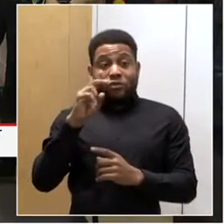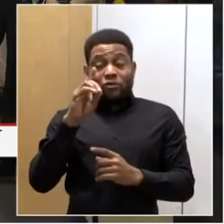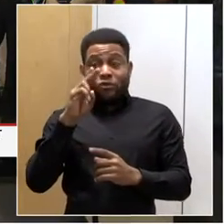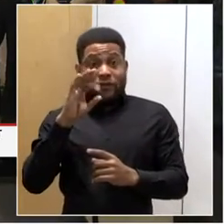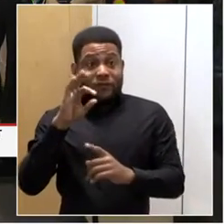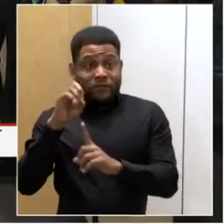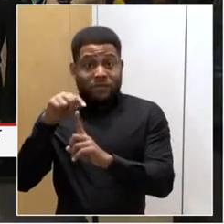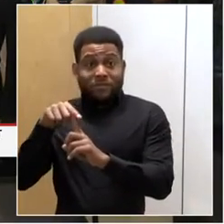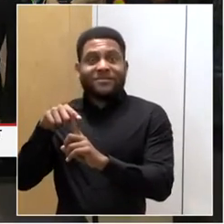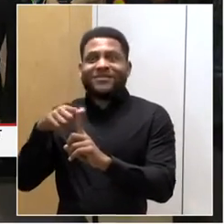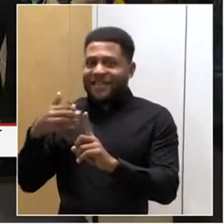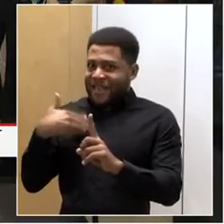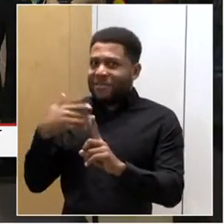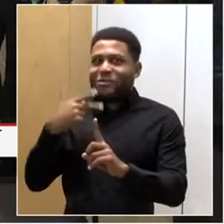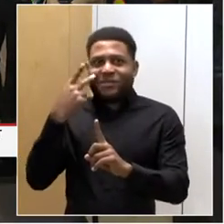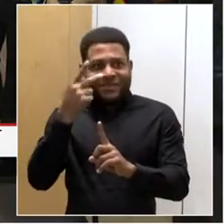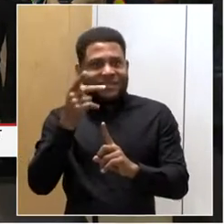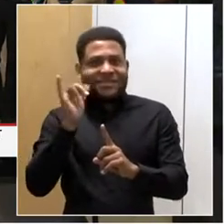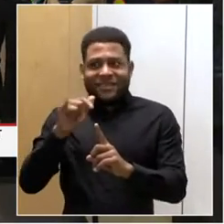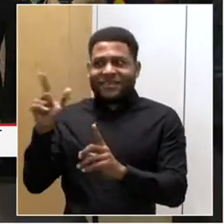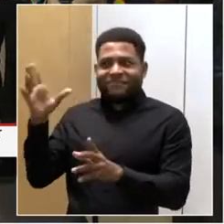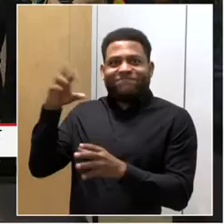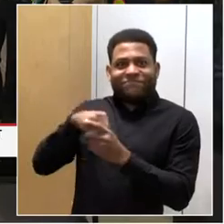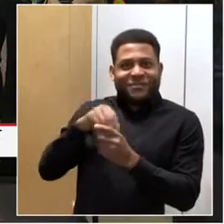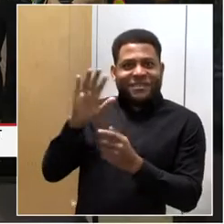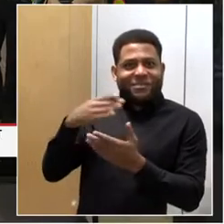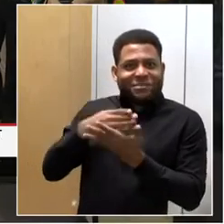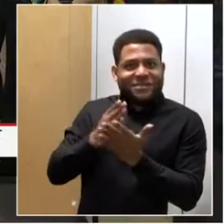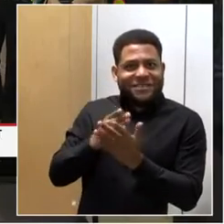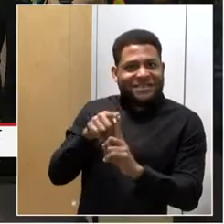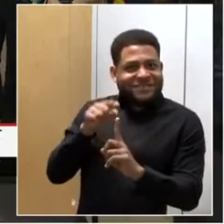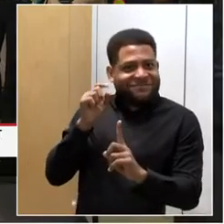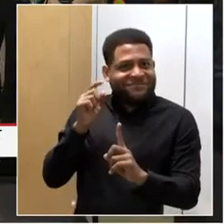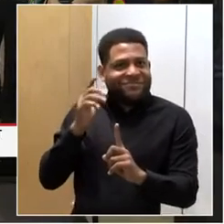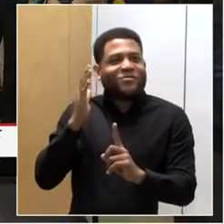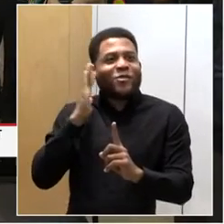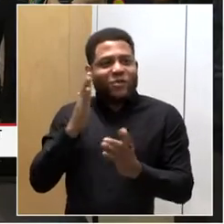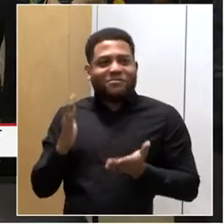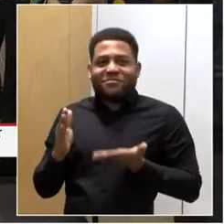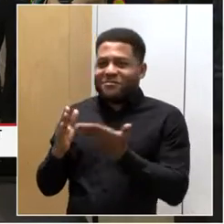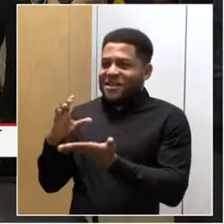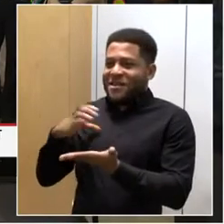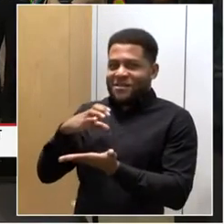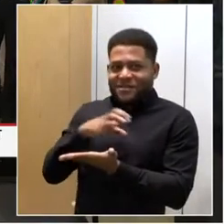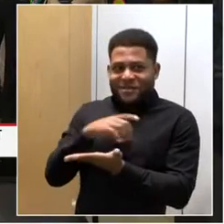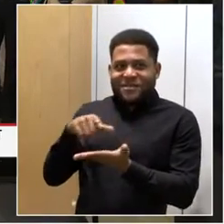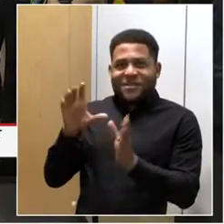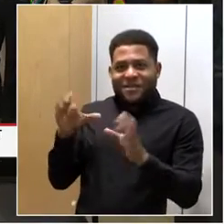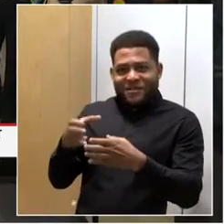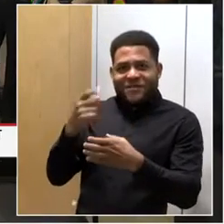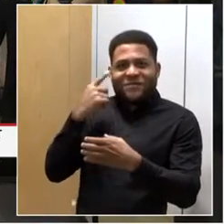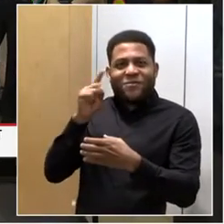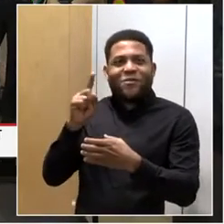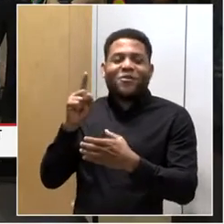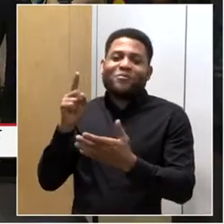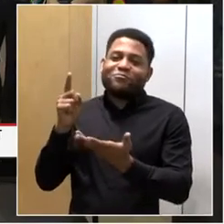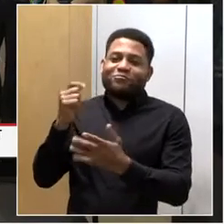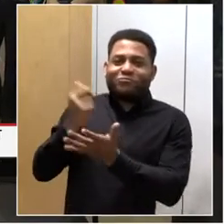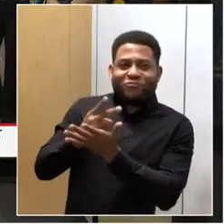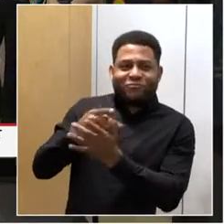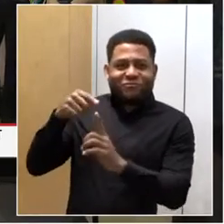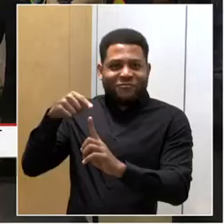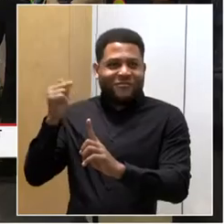in his budget that's going before his committee to deliver. So it's a $2.5